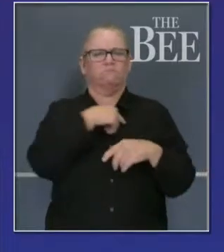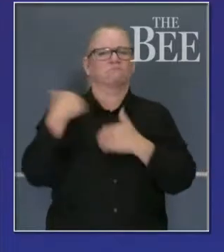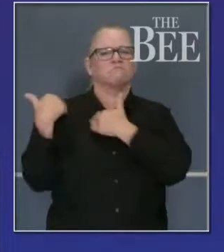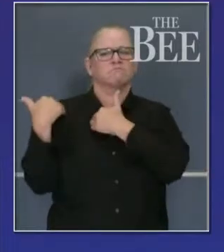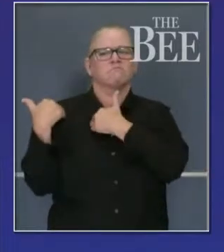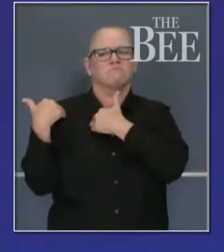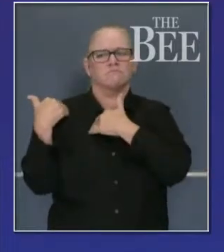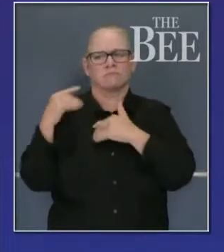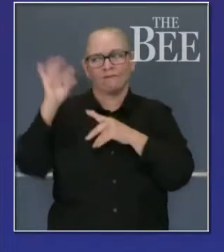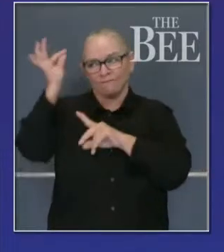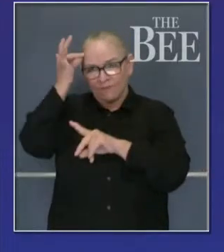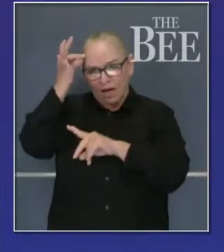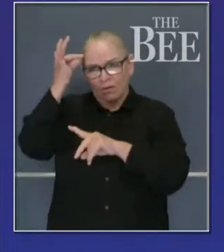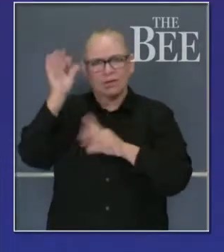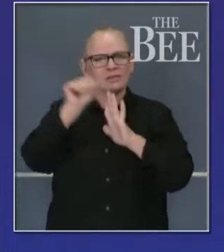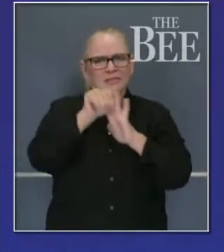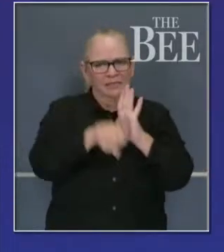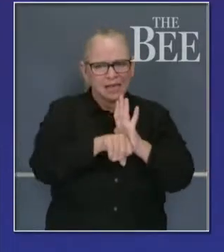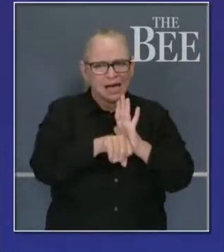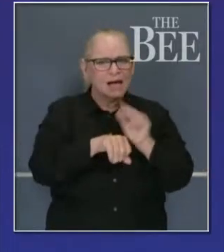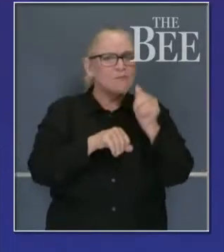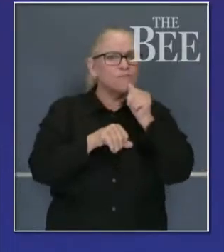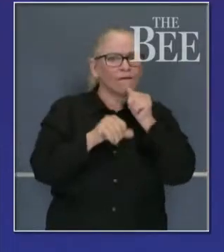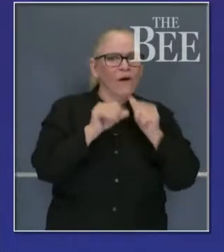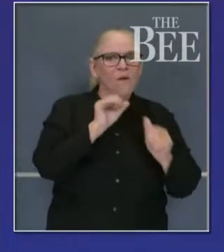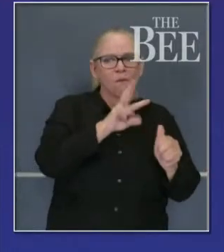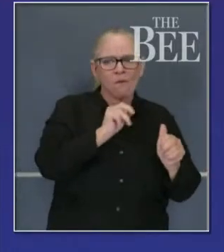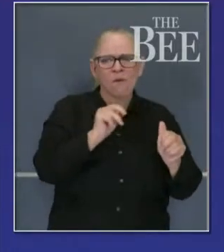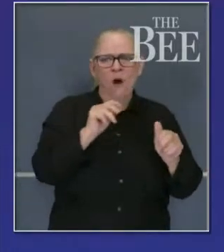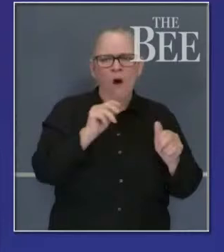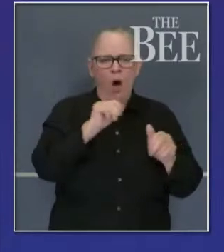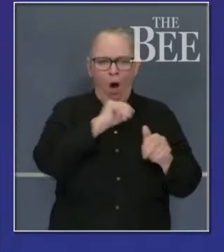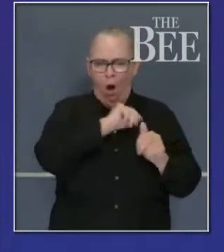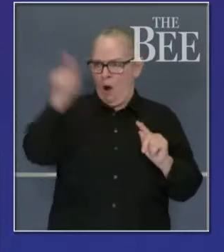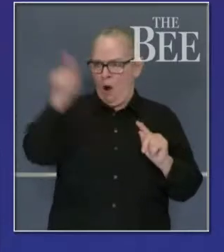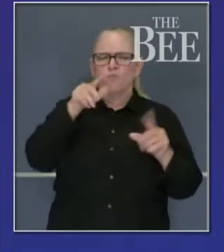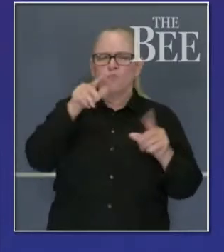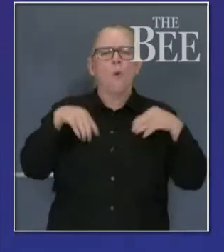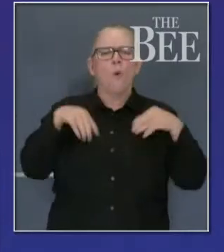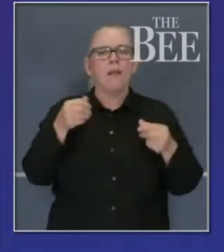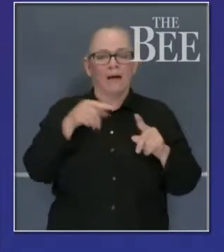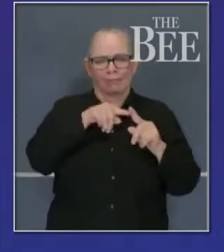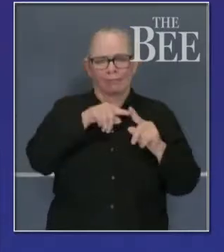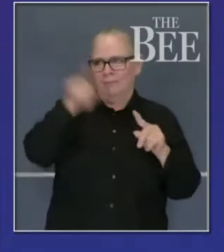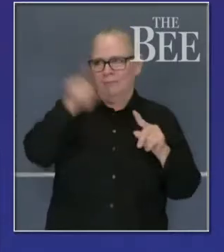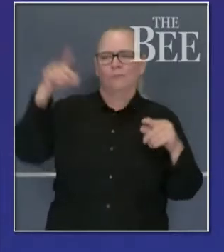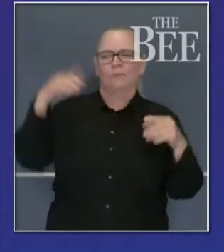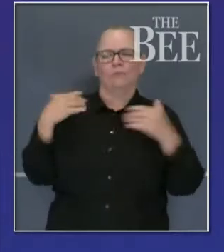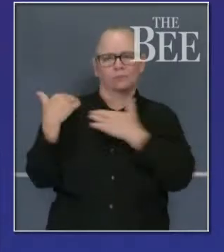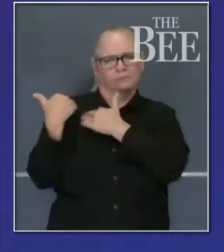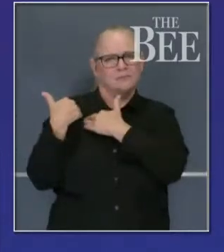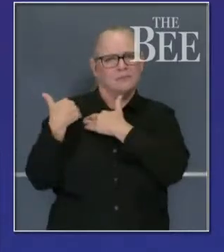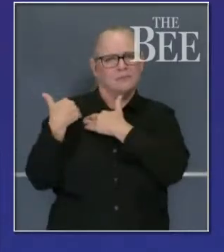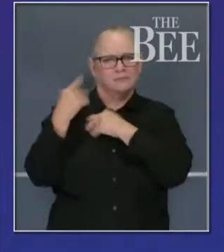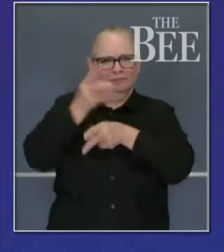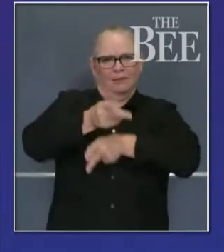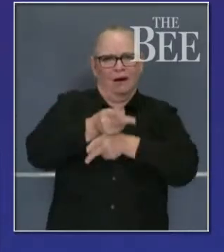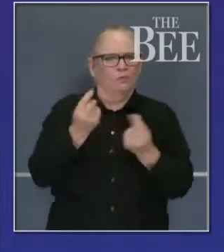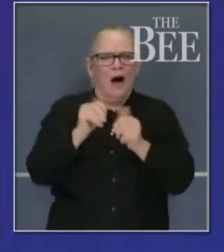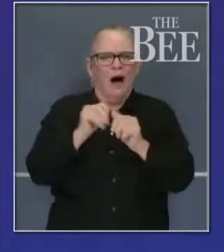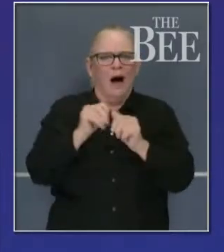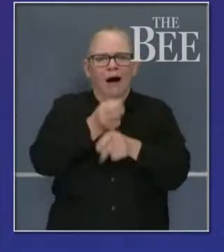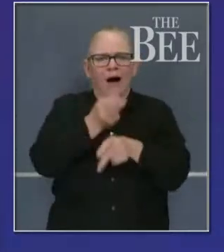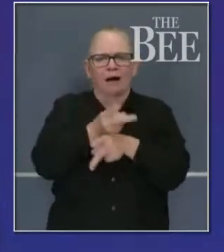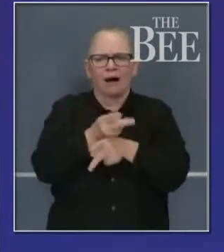the state government, private landowners, all of us doing more and doing better in terms of our vegetation management efforts,